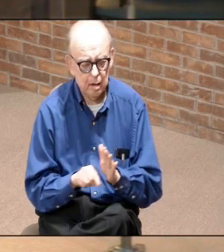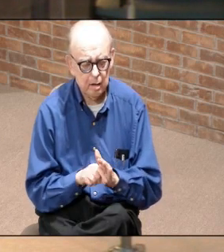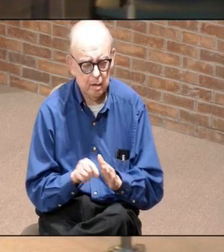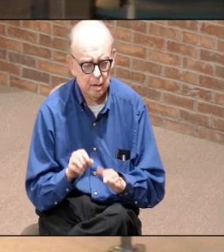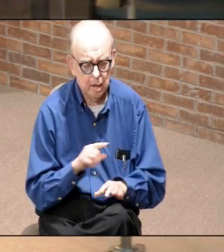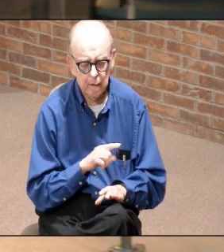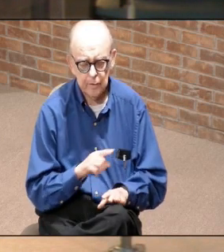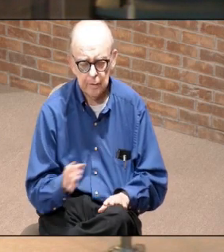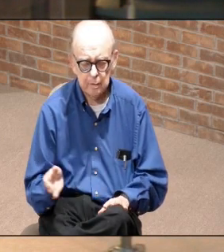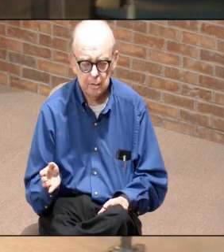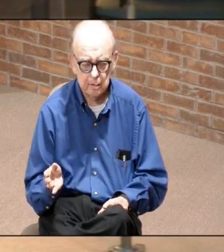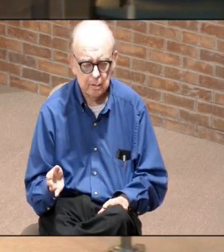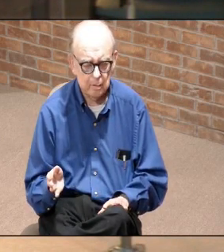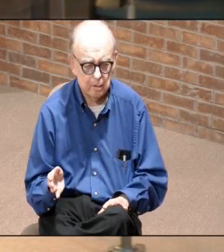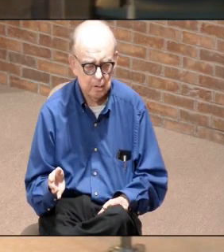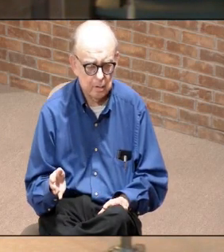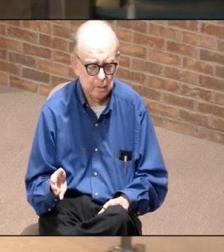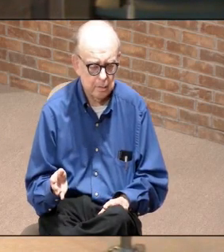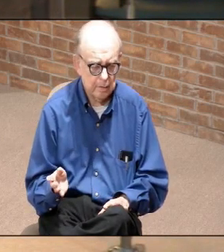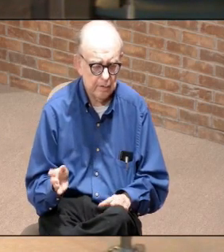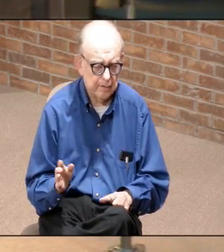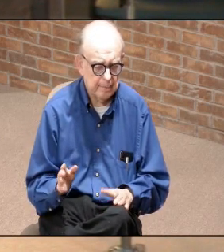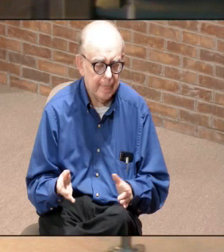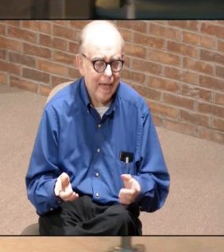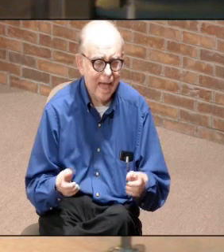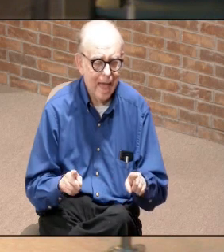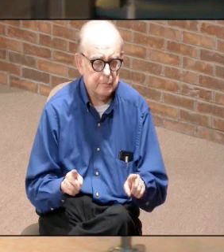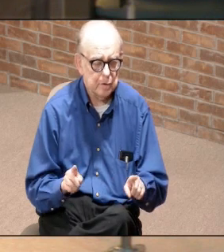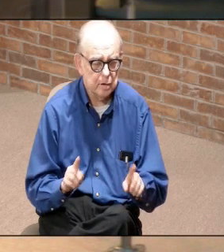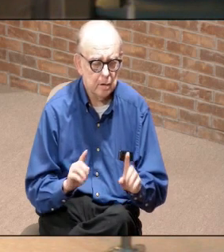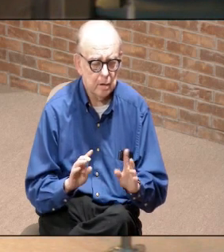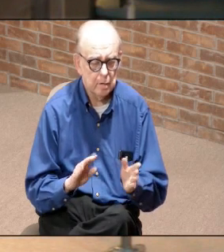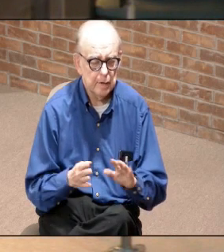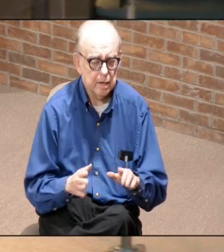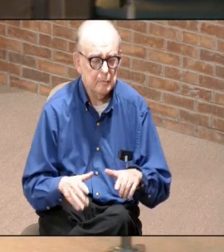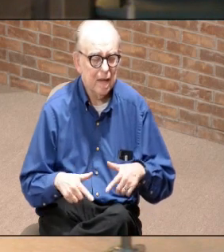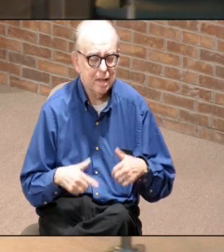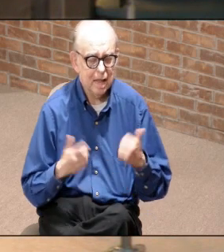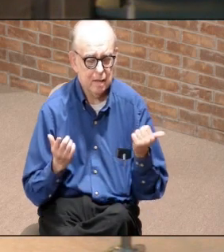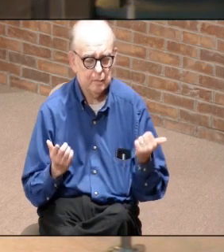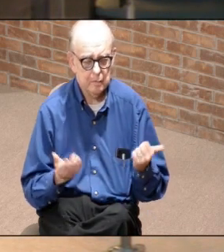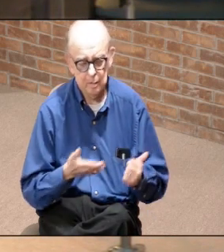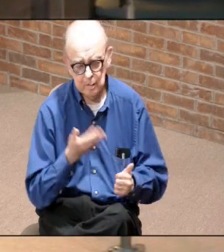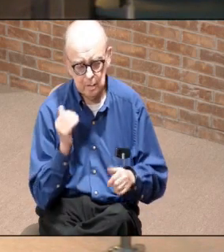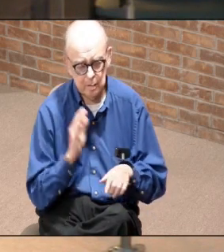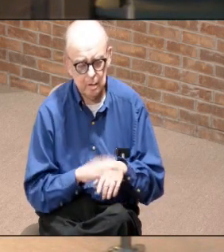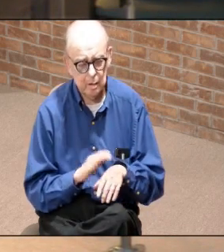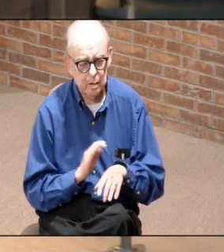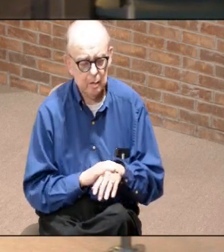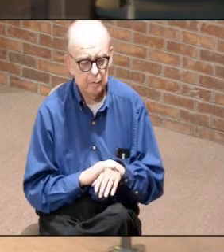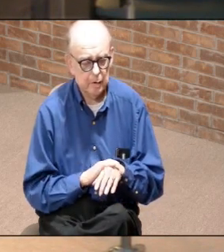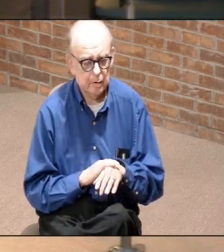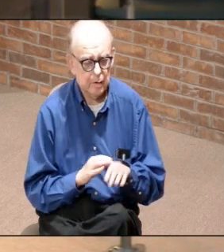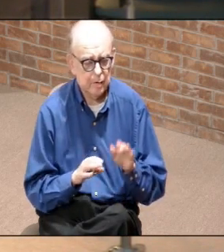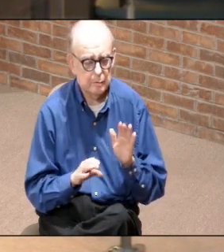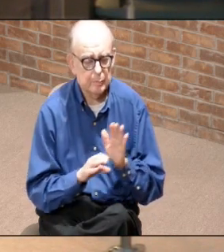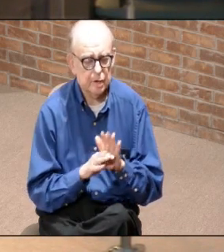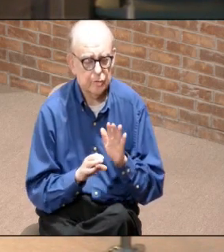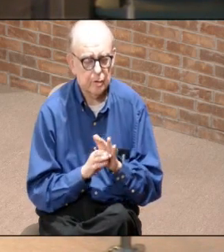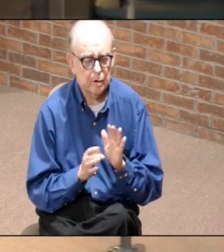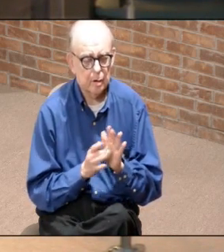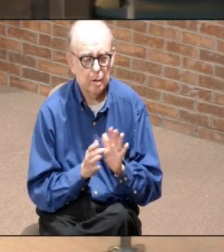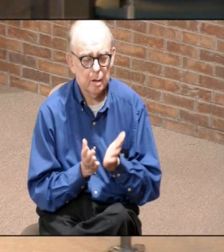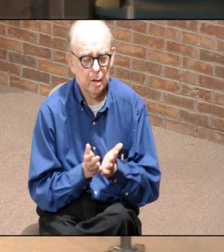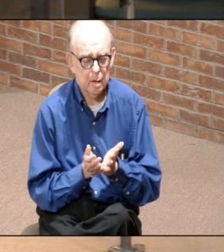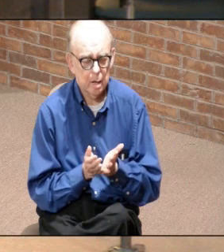they're come to life. It's better than a pictorial Bible as